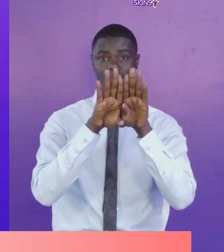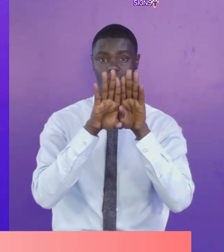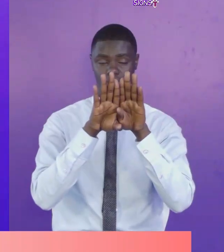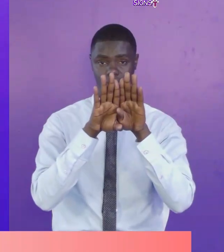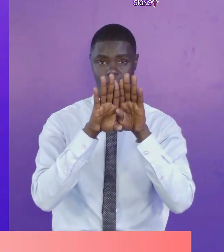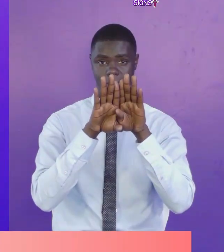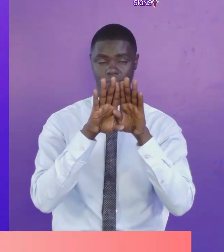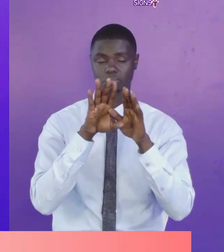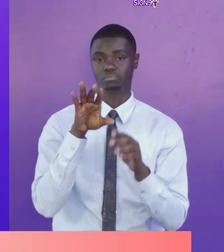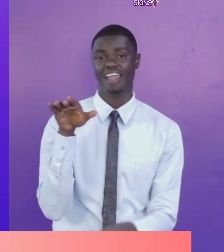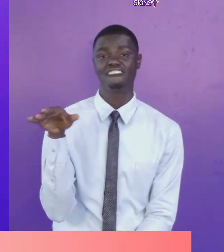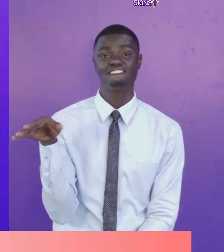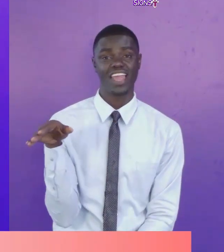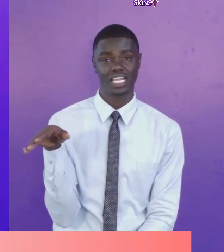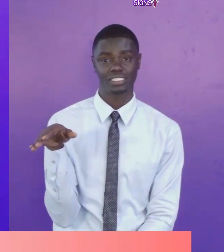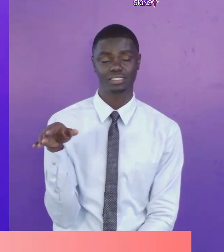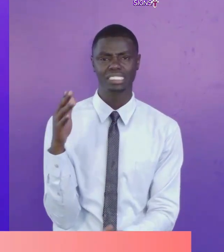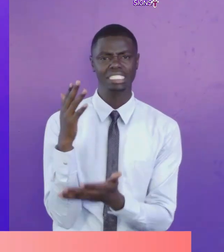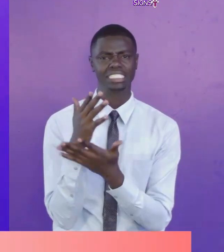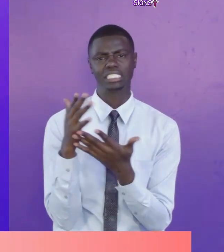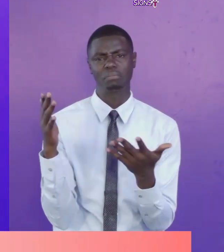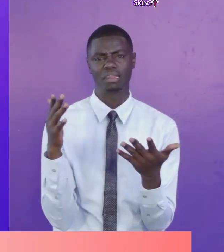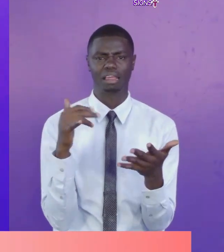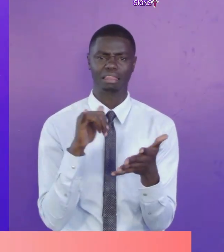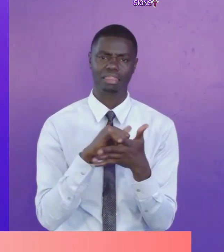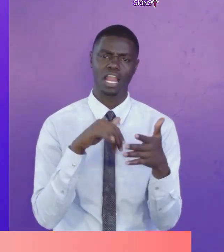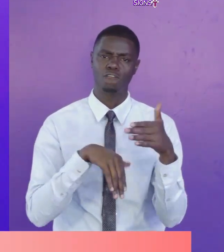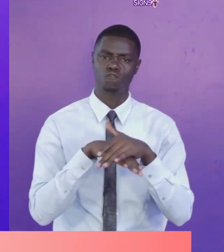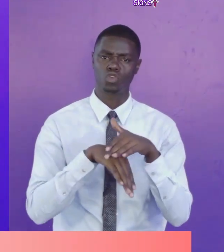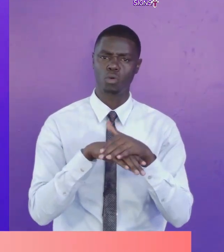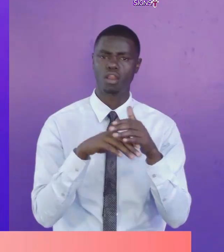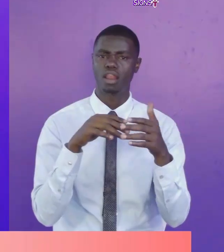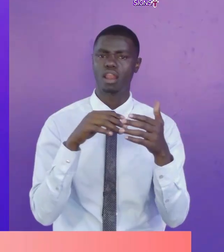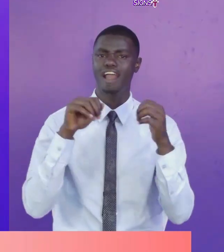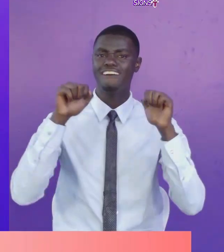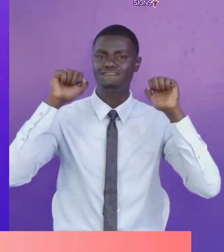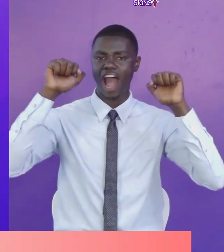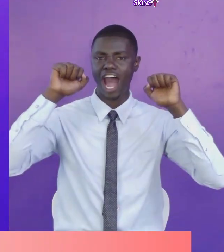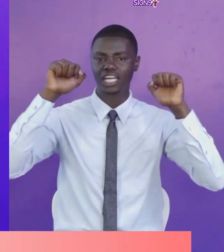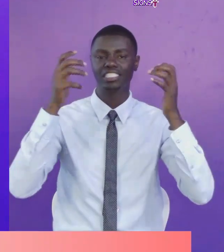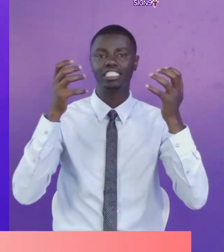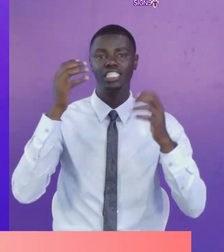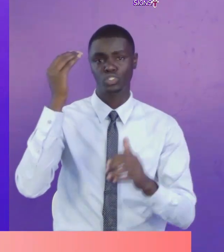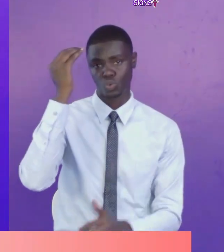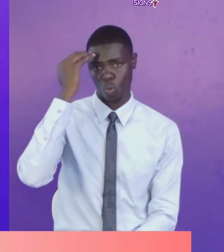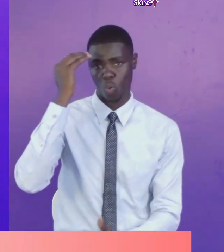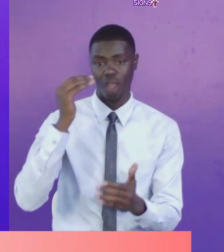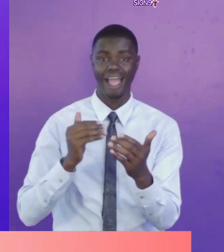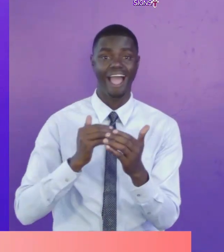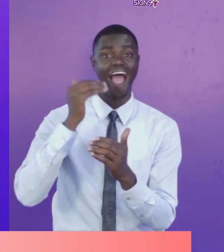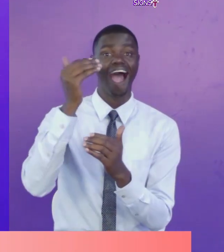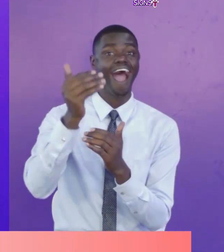something that football fans need to realize, after World Cup